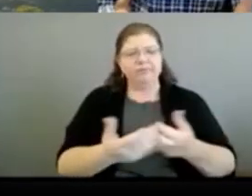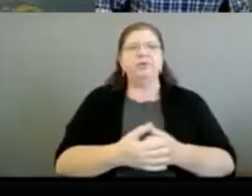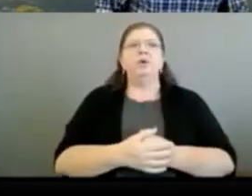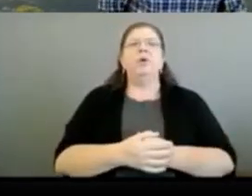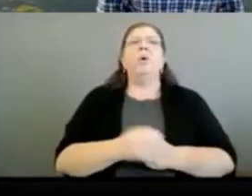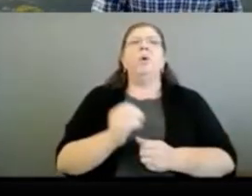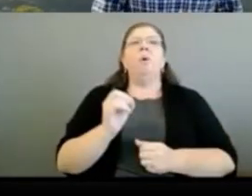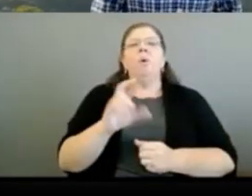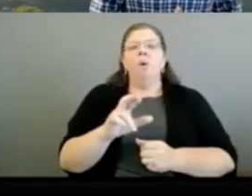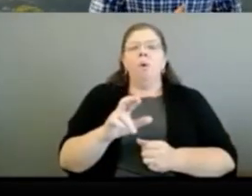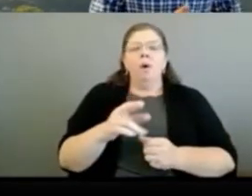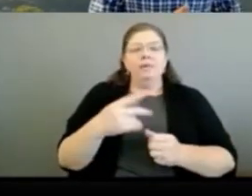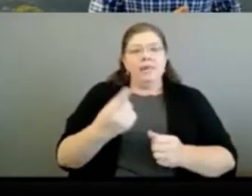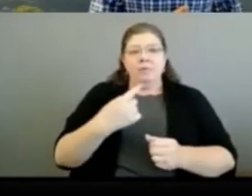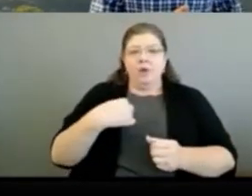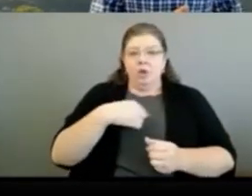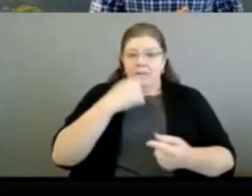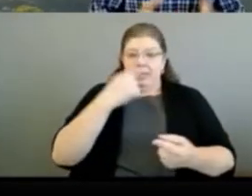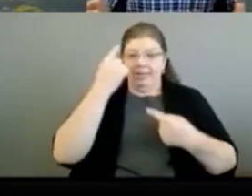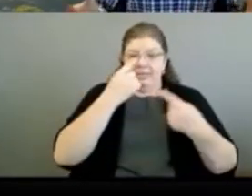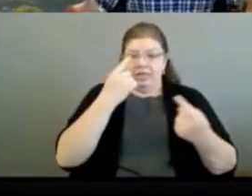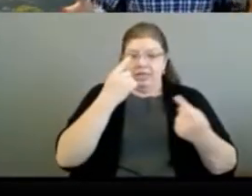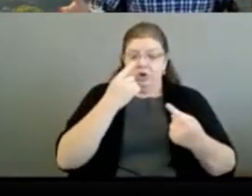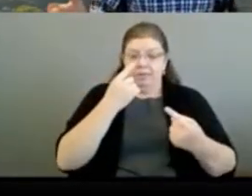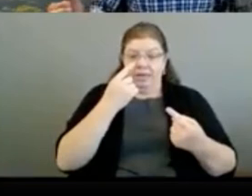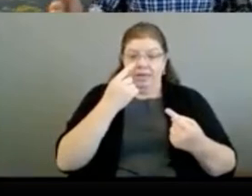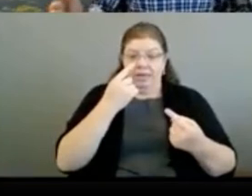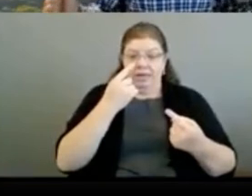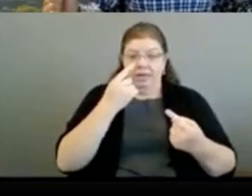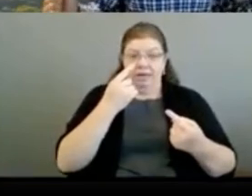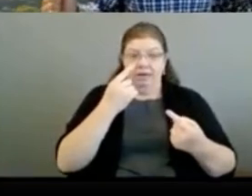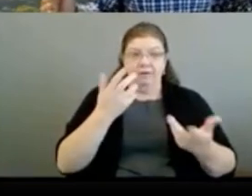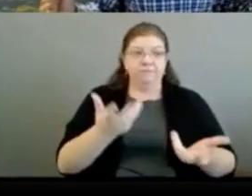or something that we consider to be